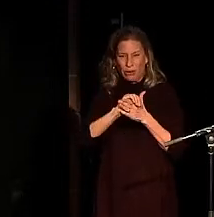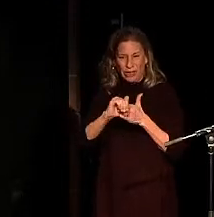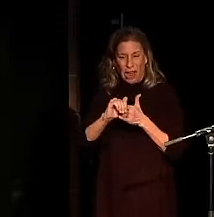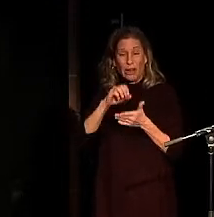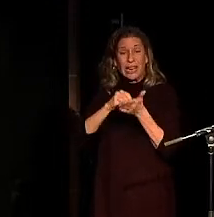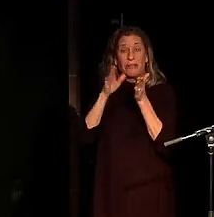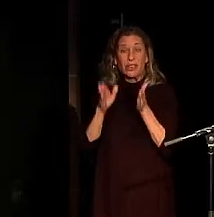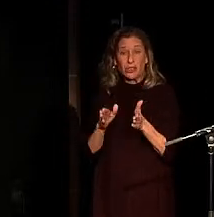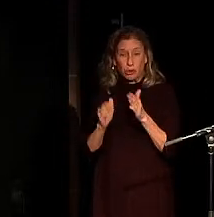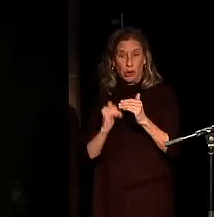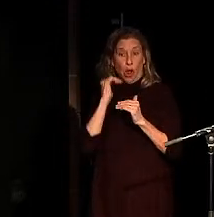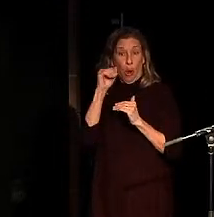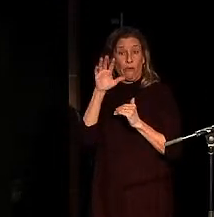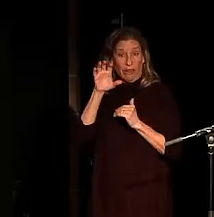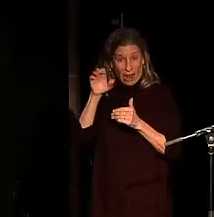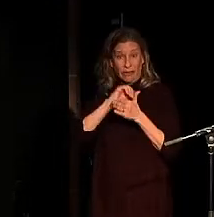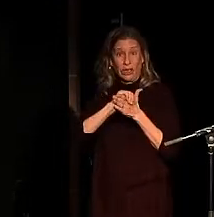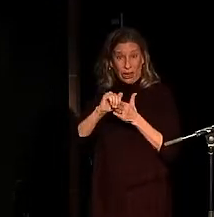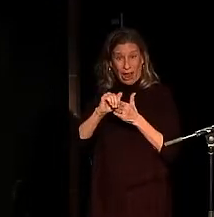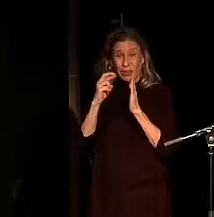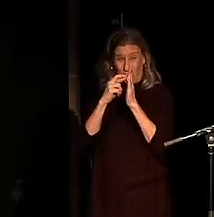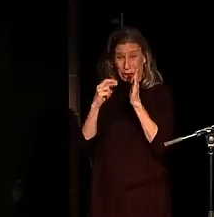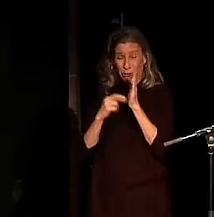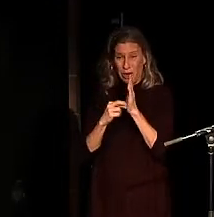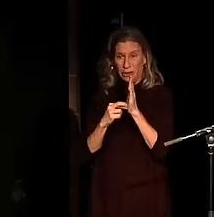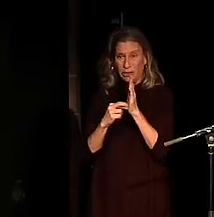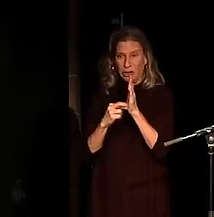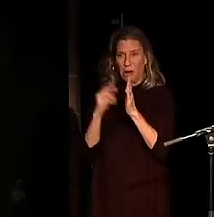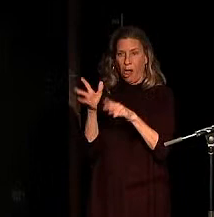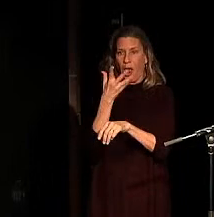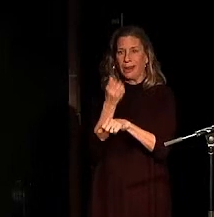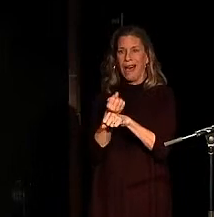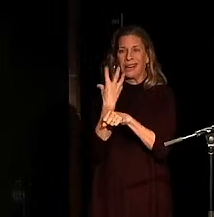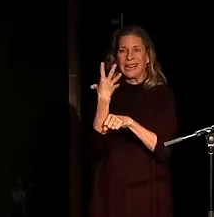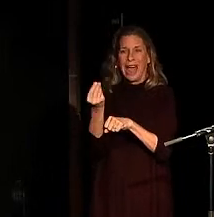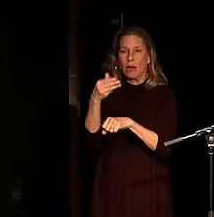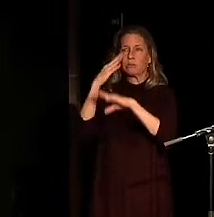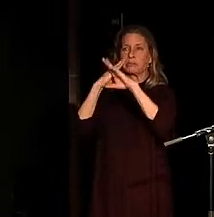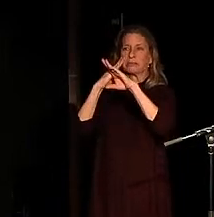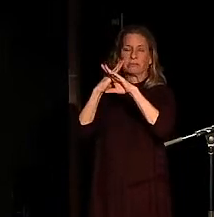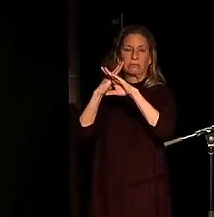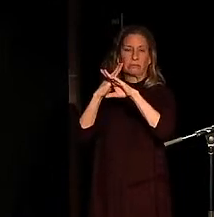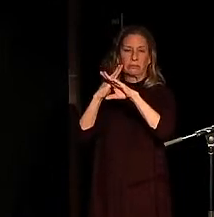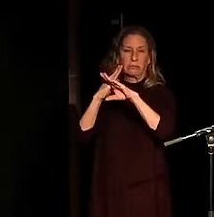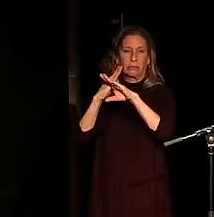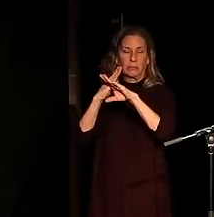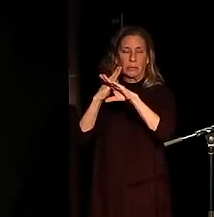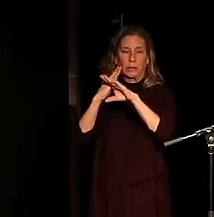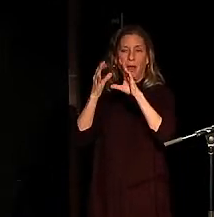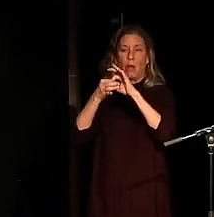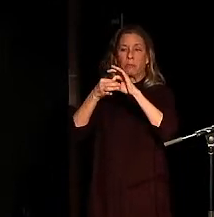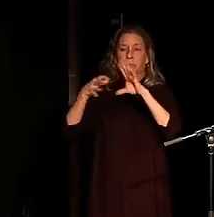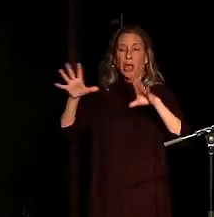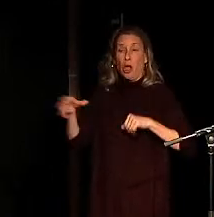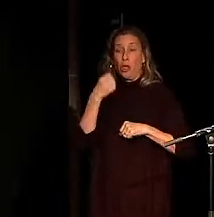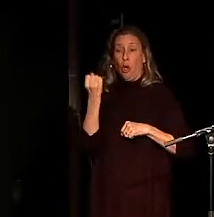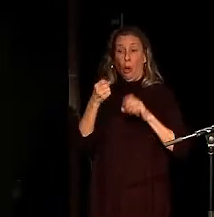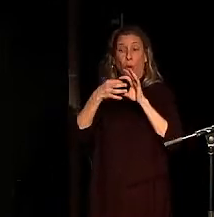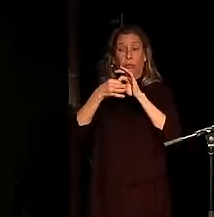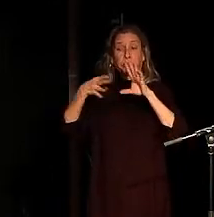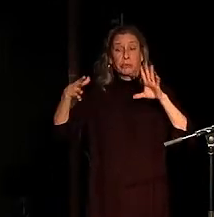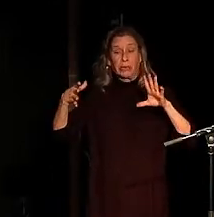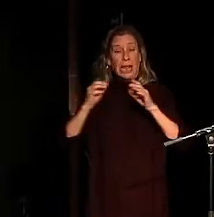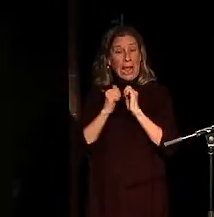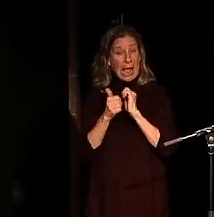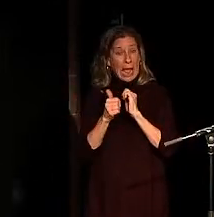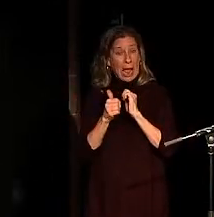in excess of $500, as you go to register, you're locked out from doing your schedule. So to release, you have to have that hold released, and to